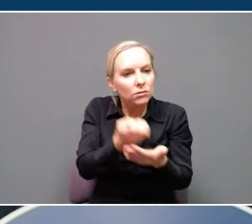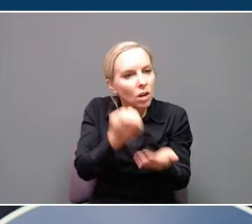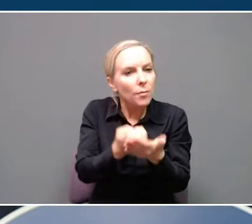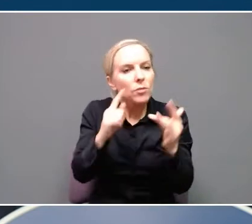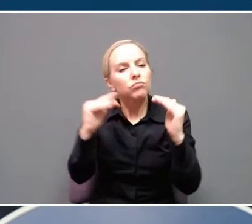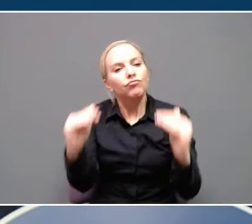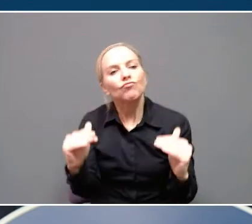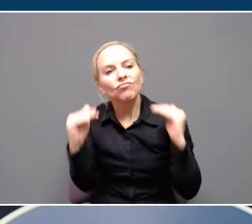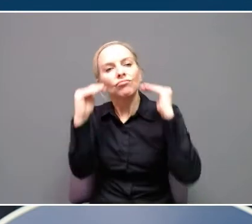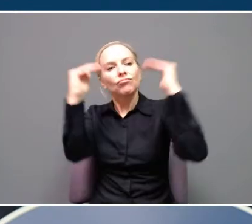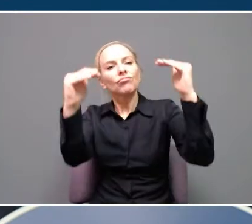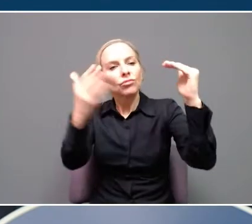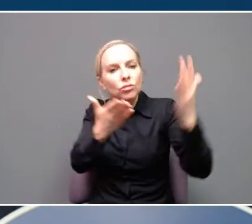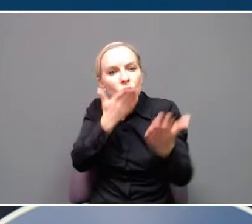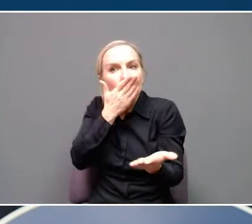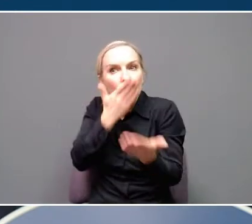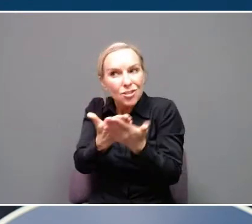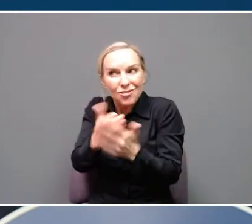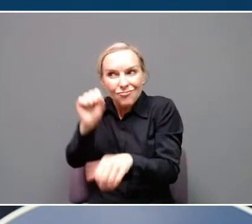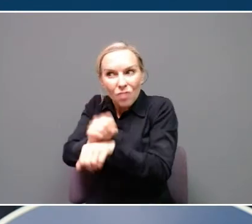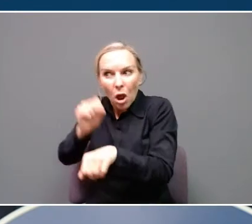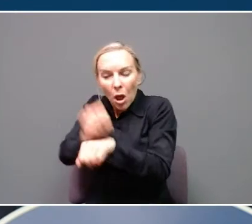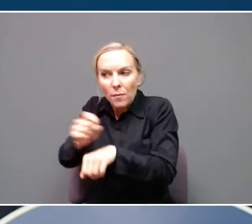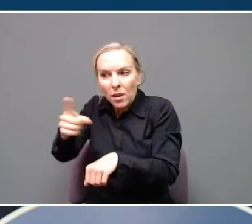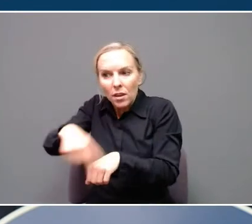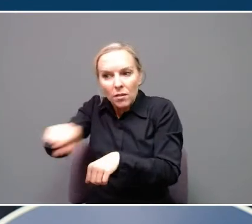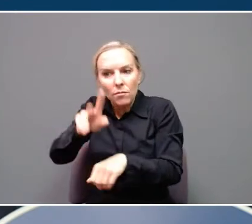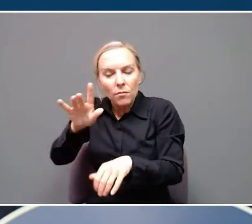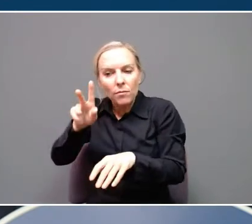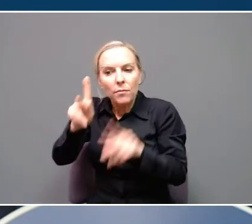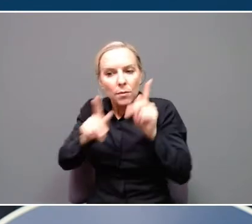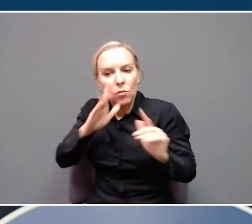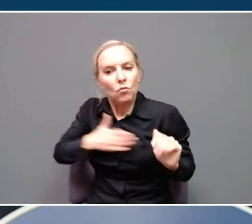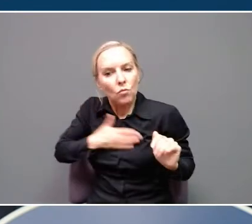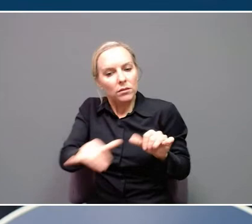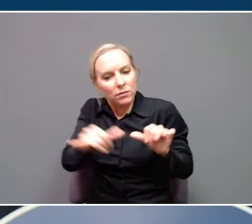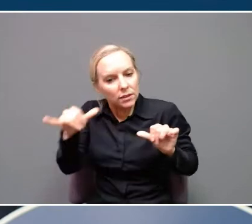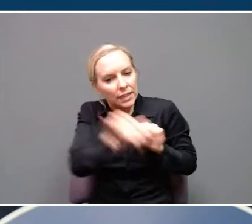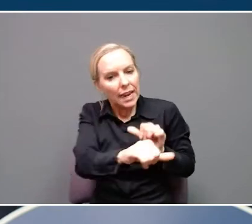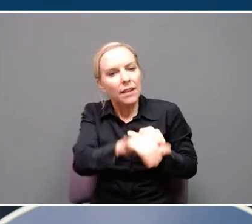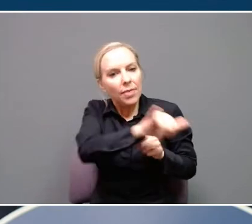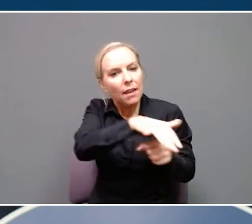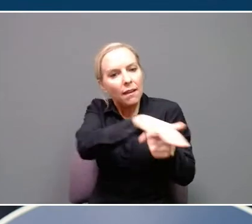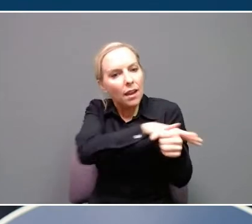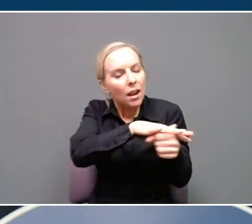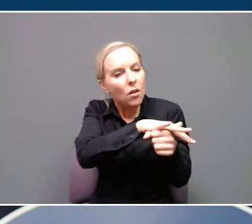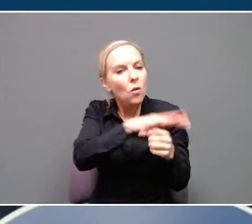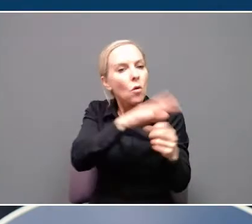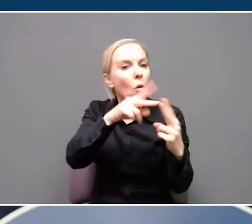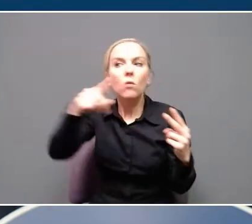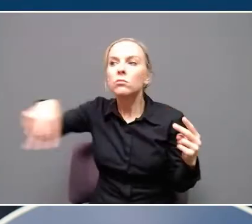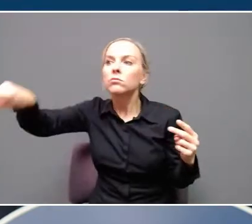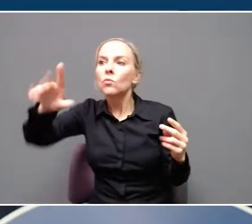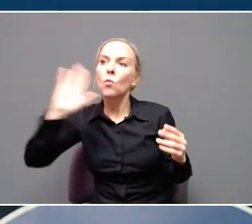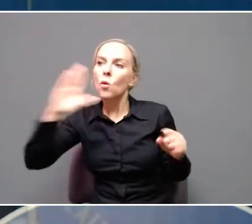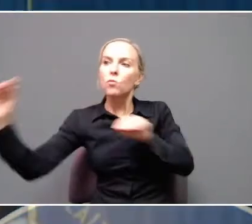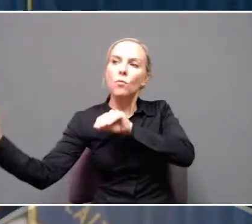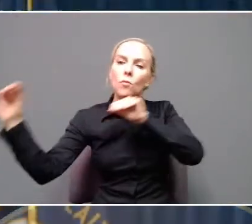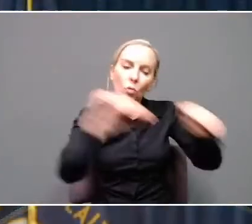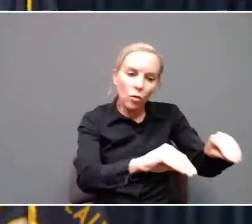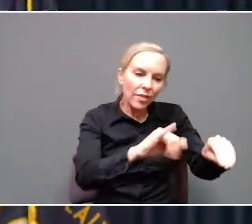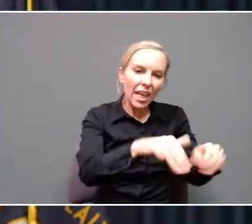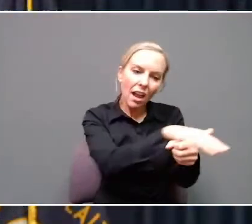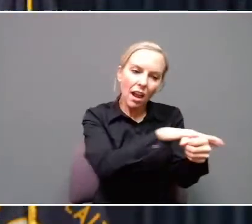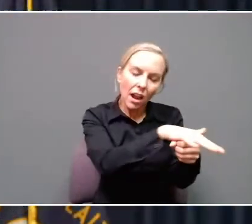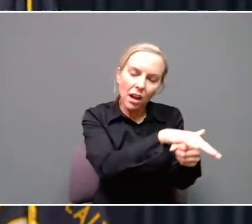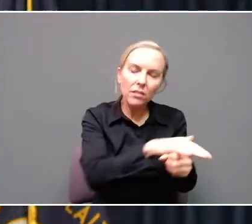good job is the reason that people will stay in that community or even move into that community. We've also got some great